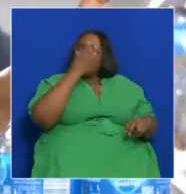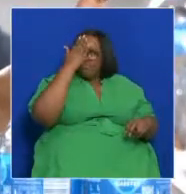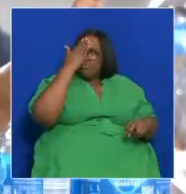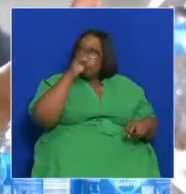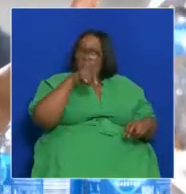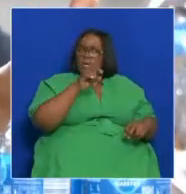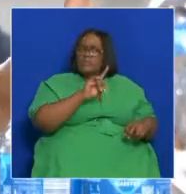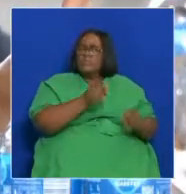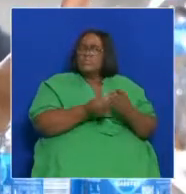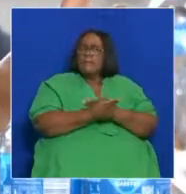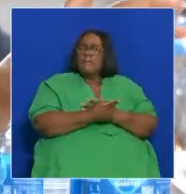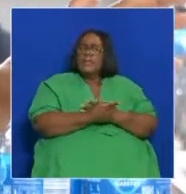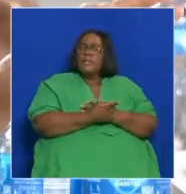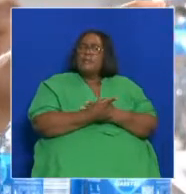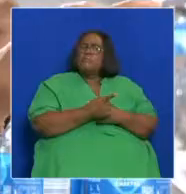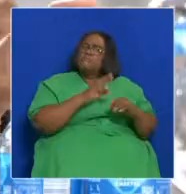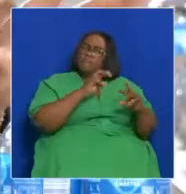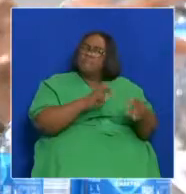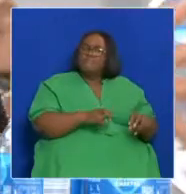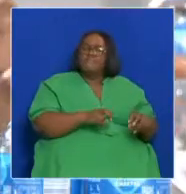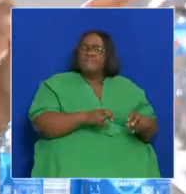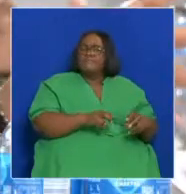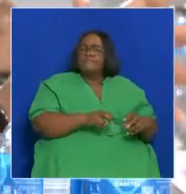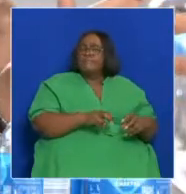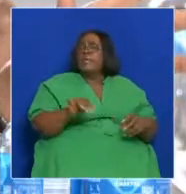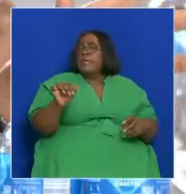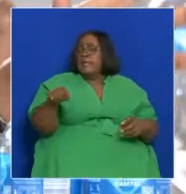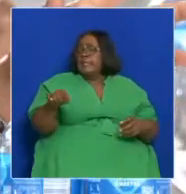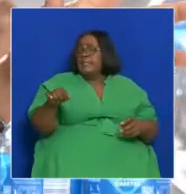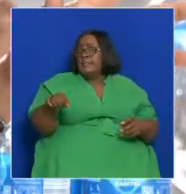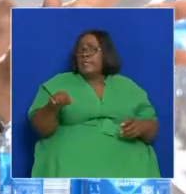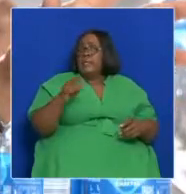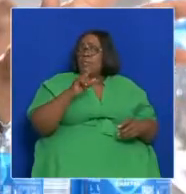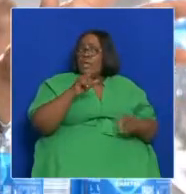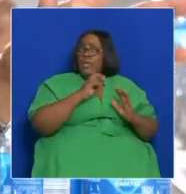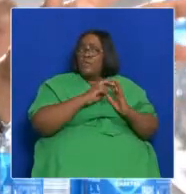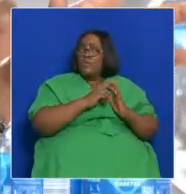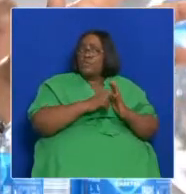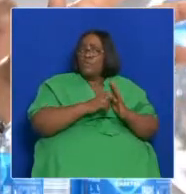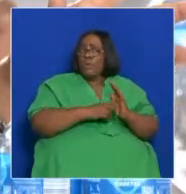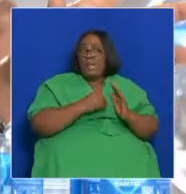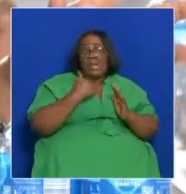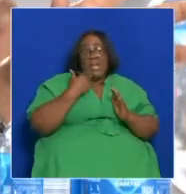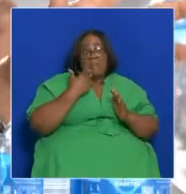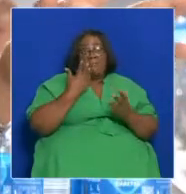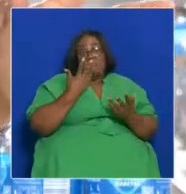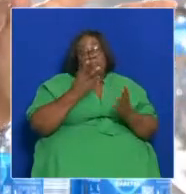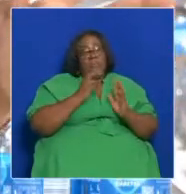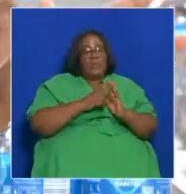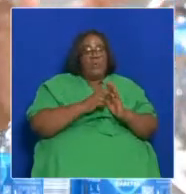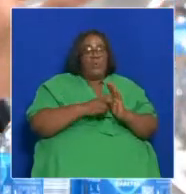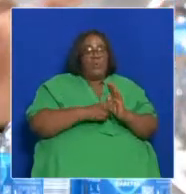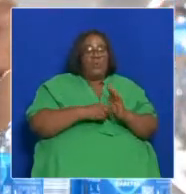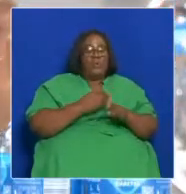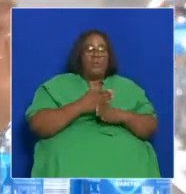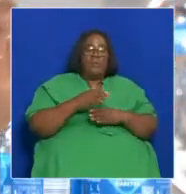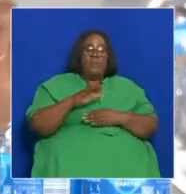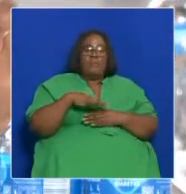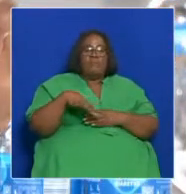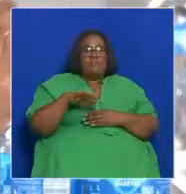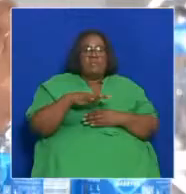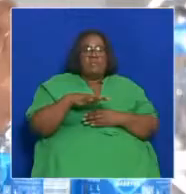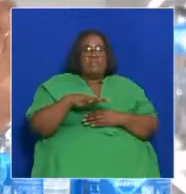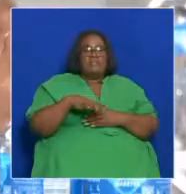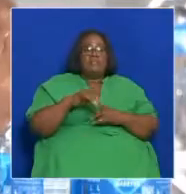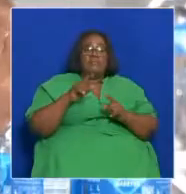Yes. So that rule, if it's a rule in the workplace, should not be